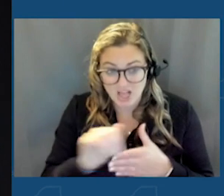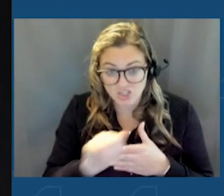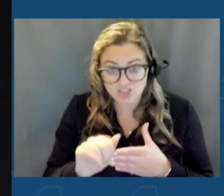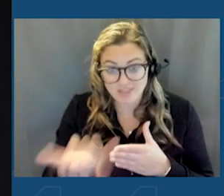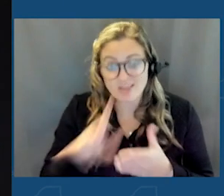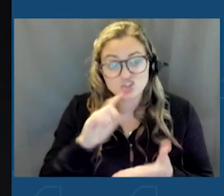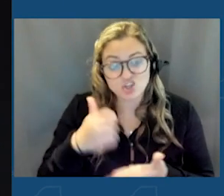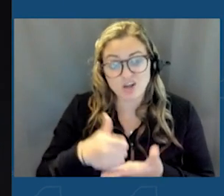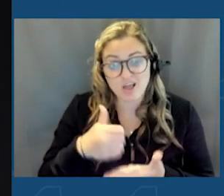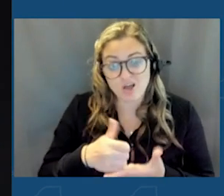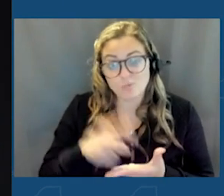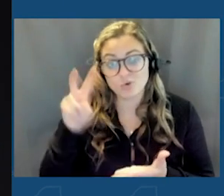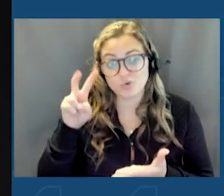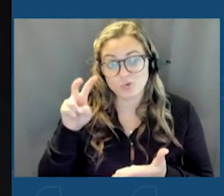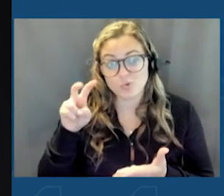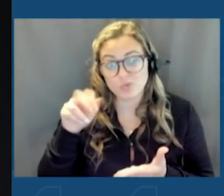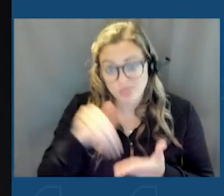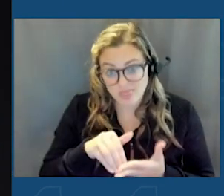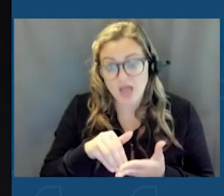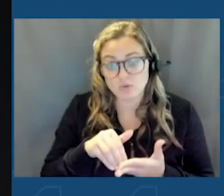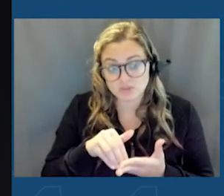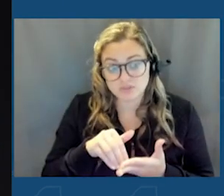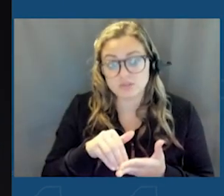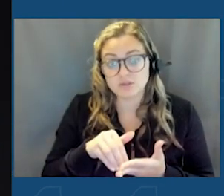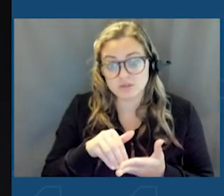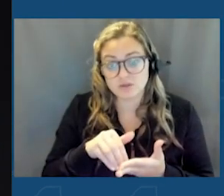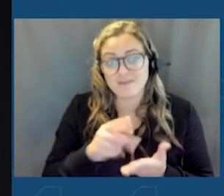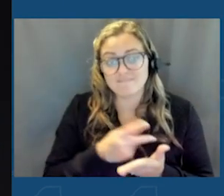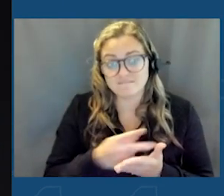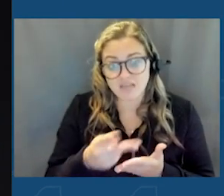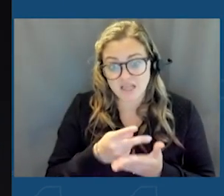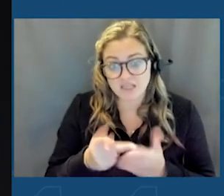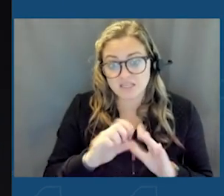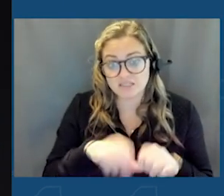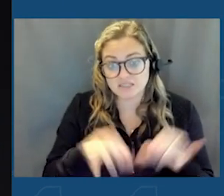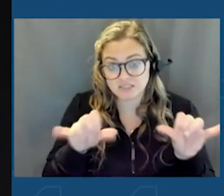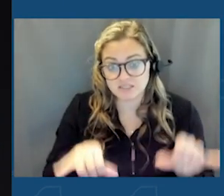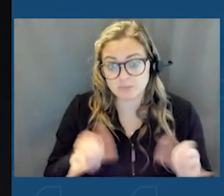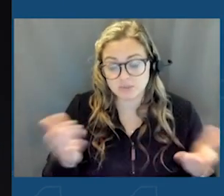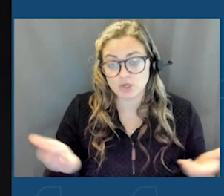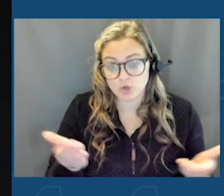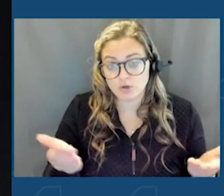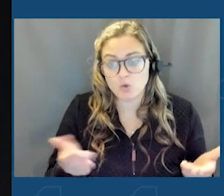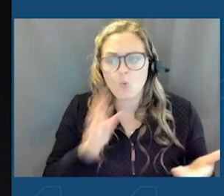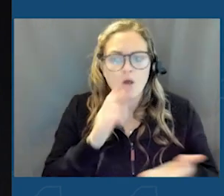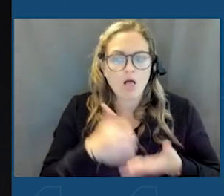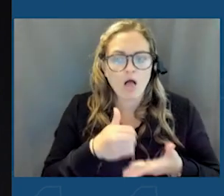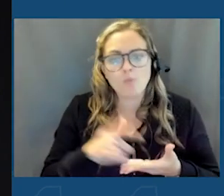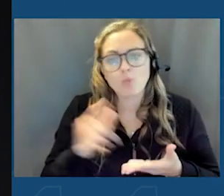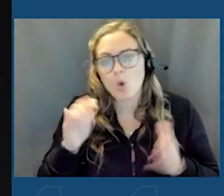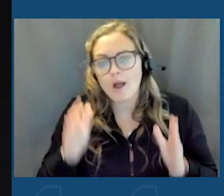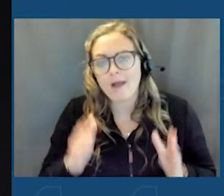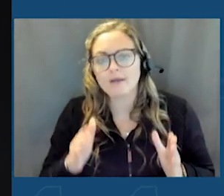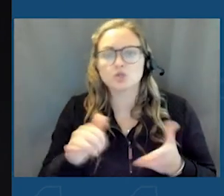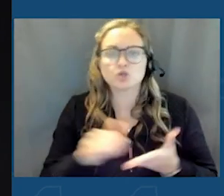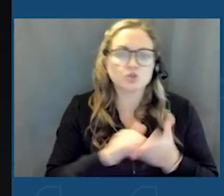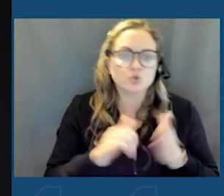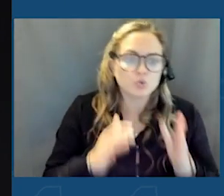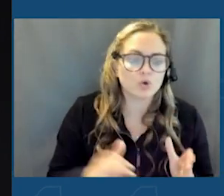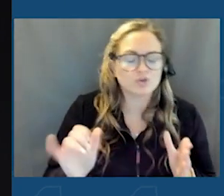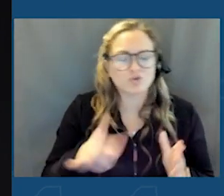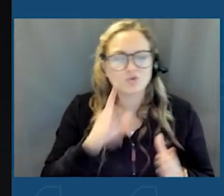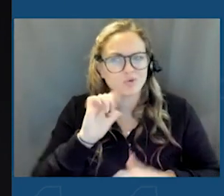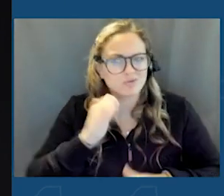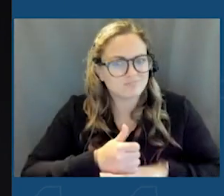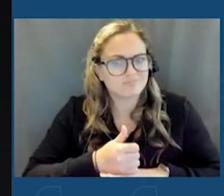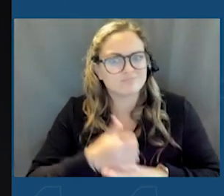over 2,000 failing systems. And so this will help Long Islanders and New Yorkers and help us also create the jobs. I